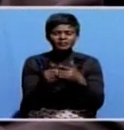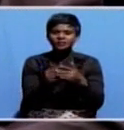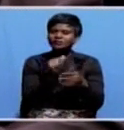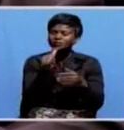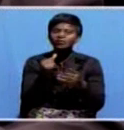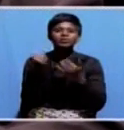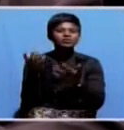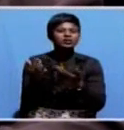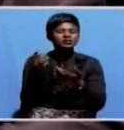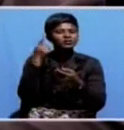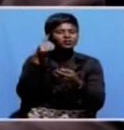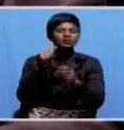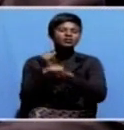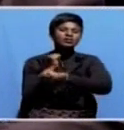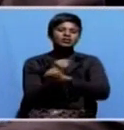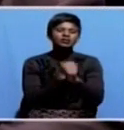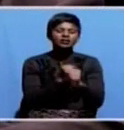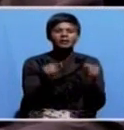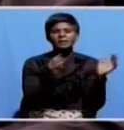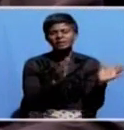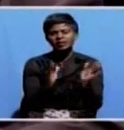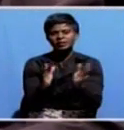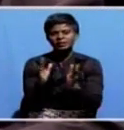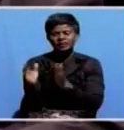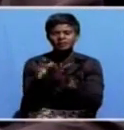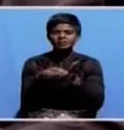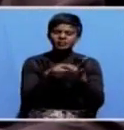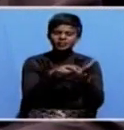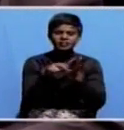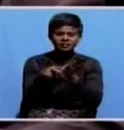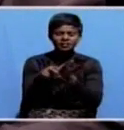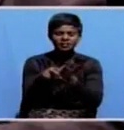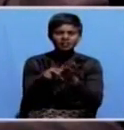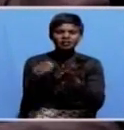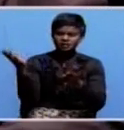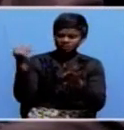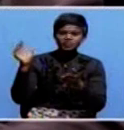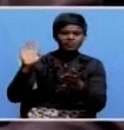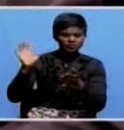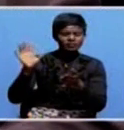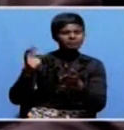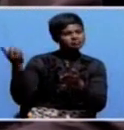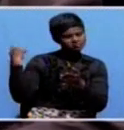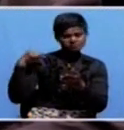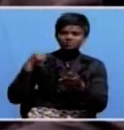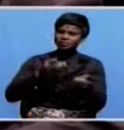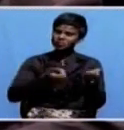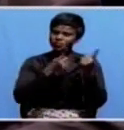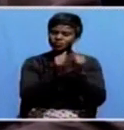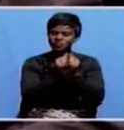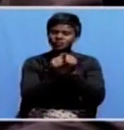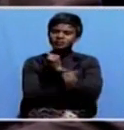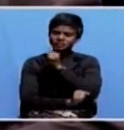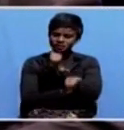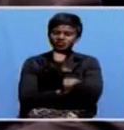for security to organize transport, you wave somebody and he takes you to State House. That